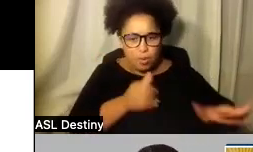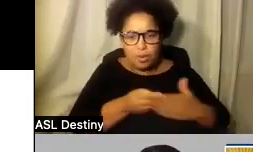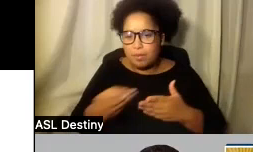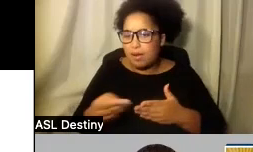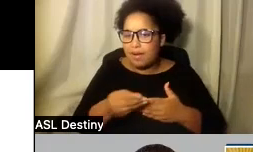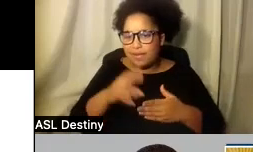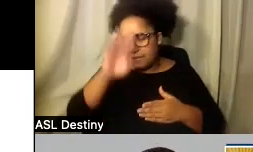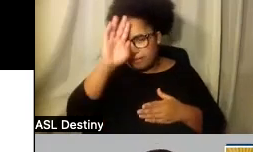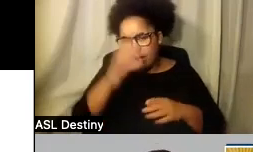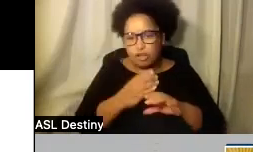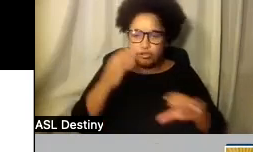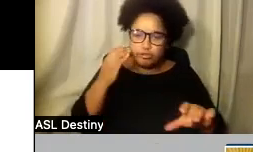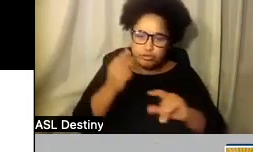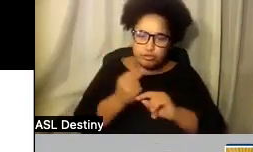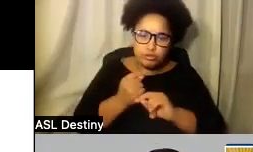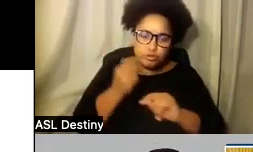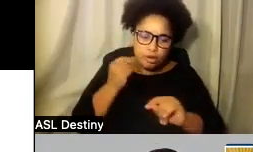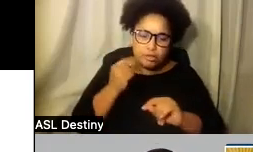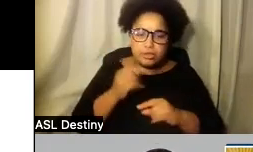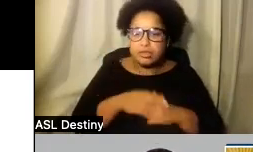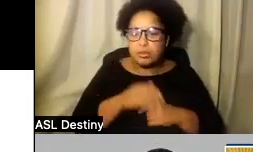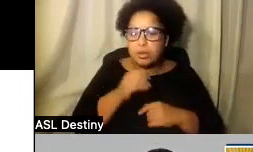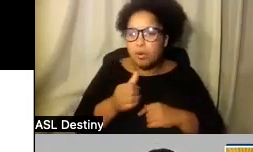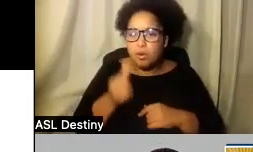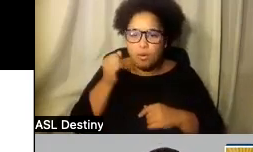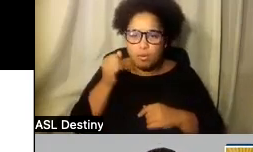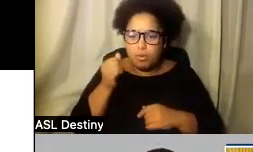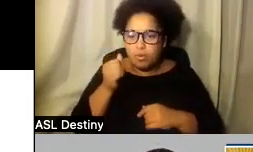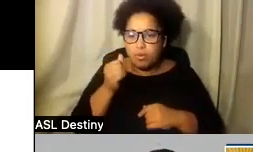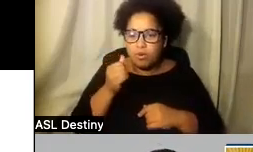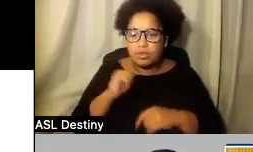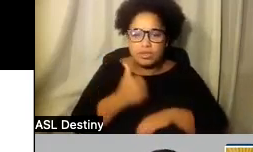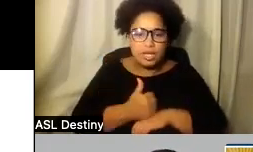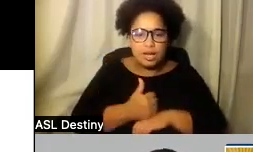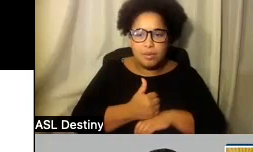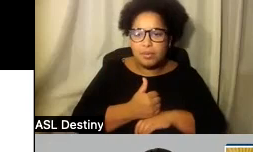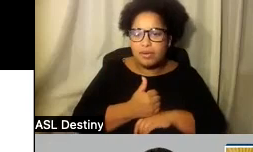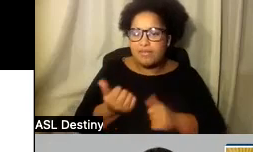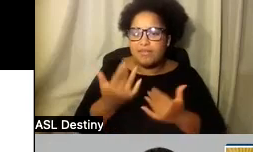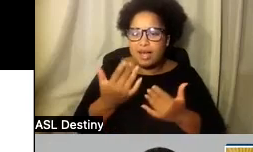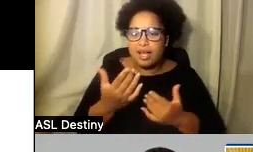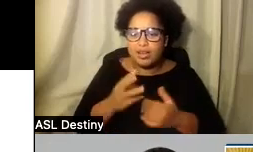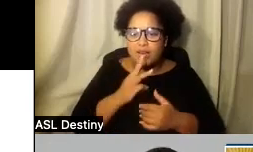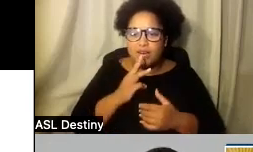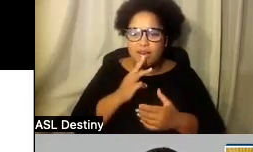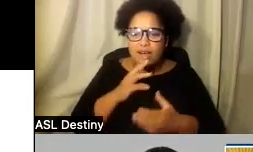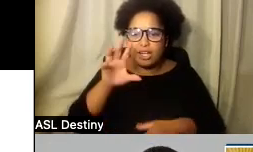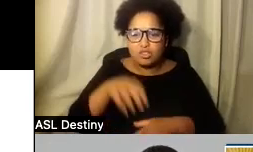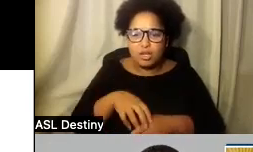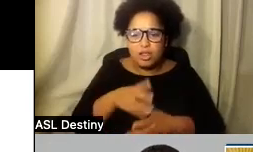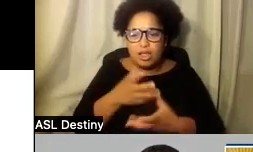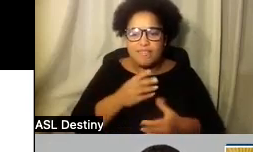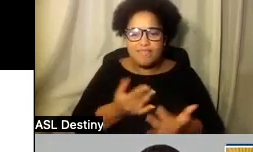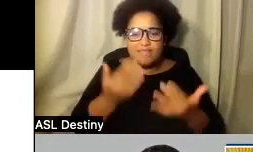trucks. We don't buy, we won't put fire hydrants in. I'm going to talk a lot about fire related stuff because that's